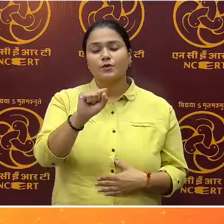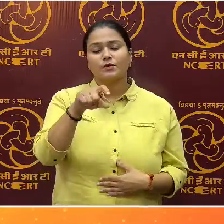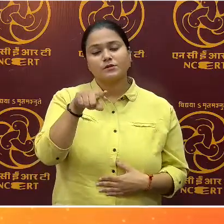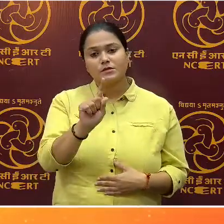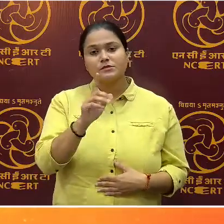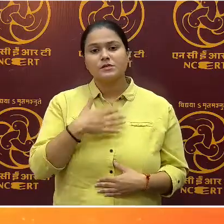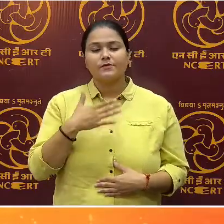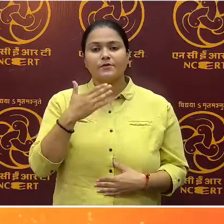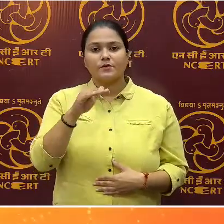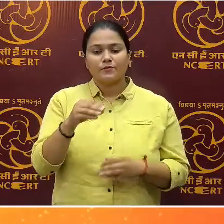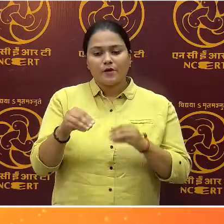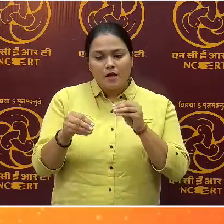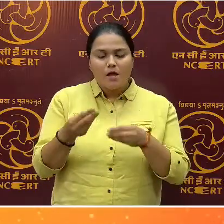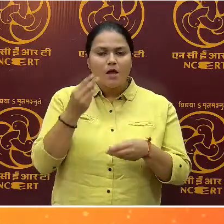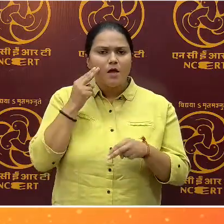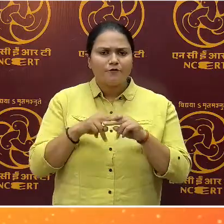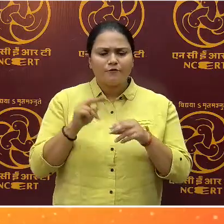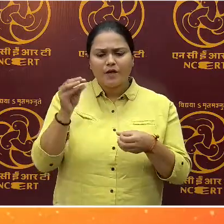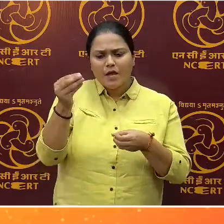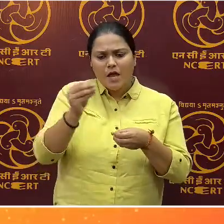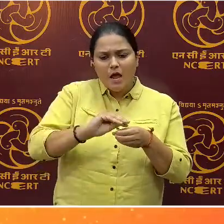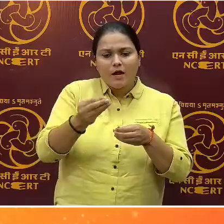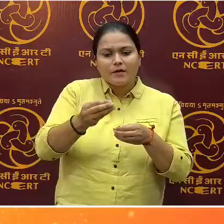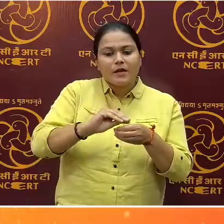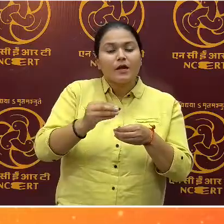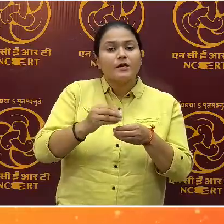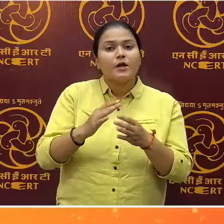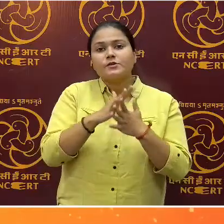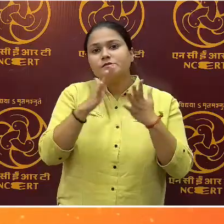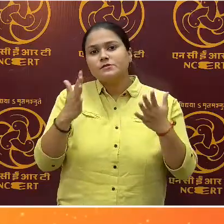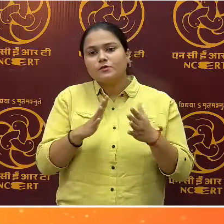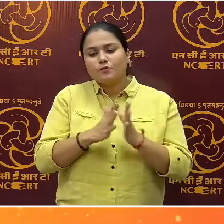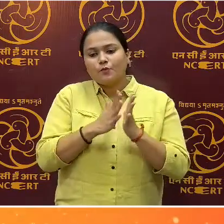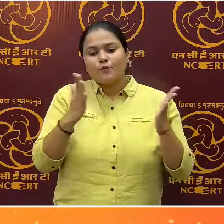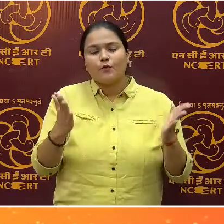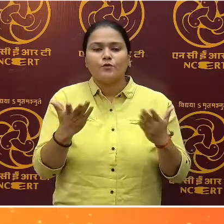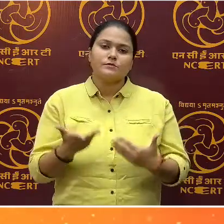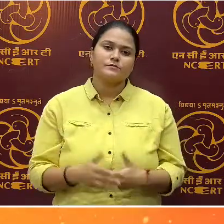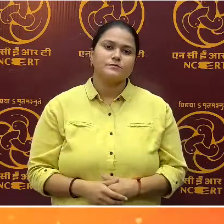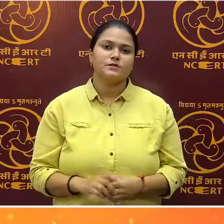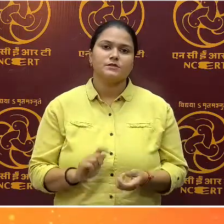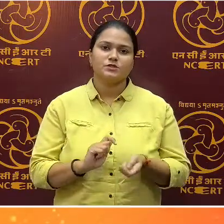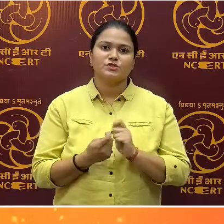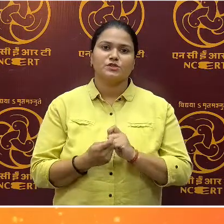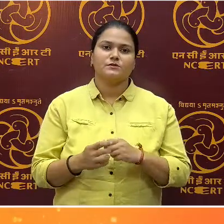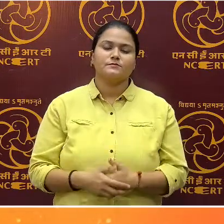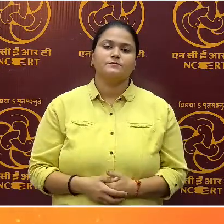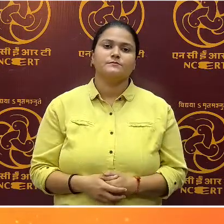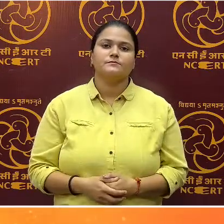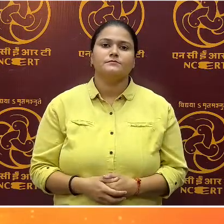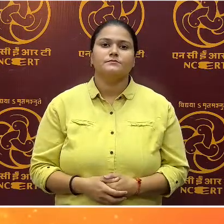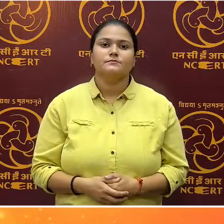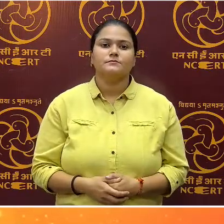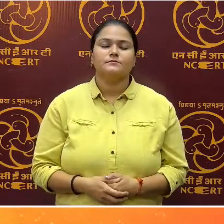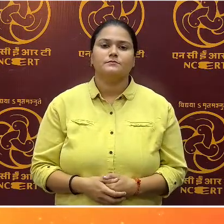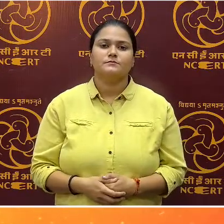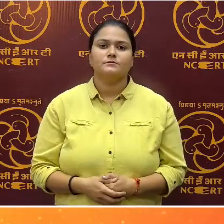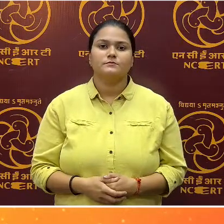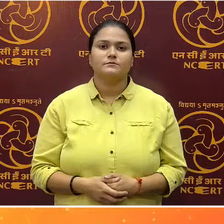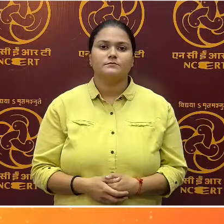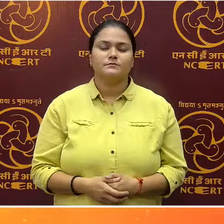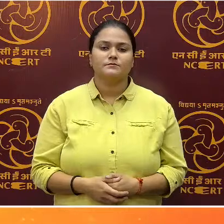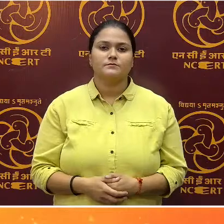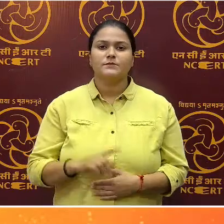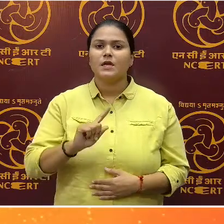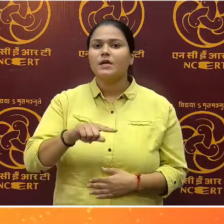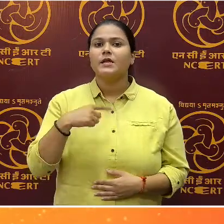have added to it. Now next is, what is this term called as? Now that is what? Solubility,